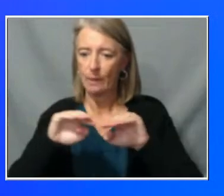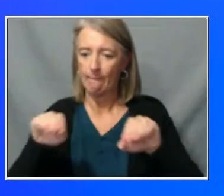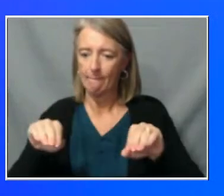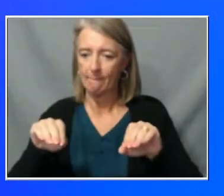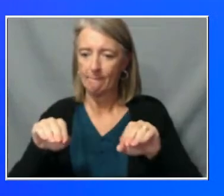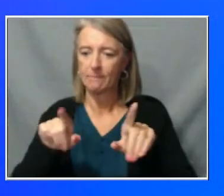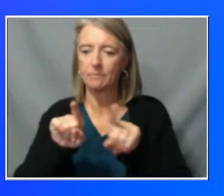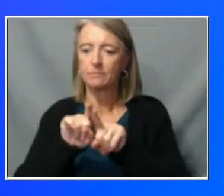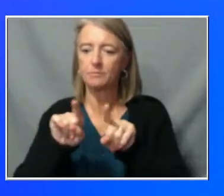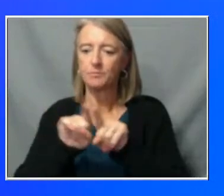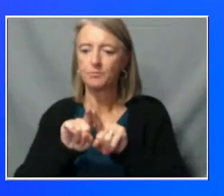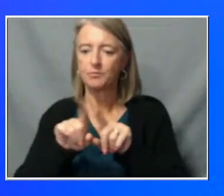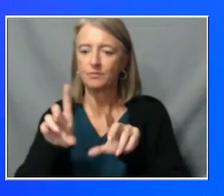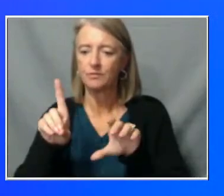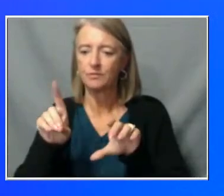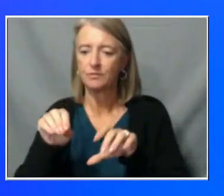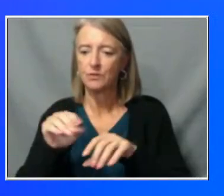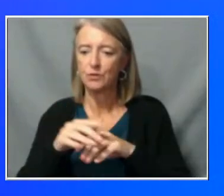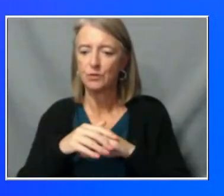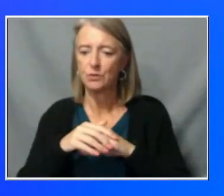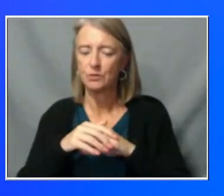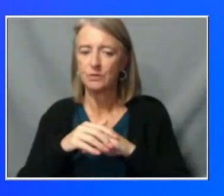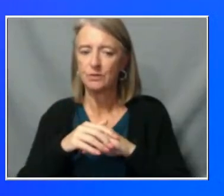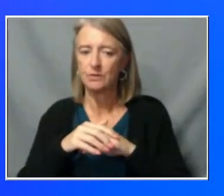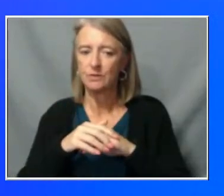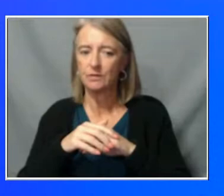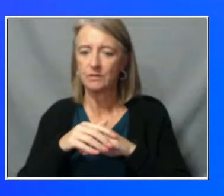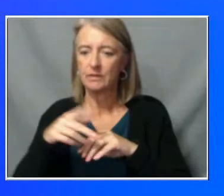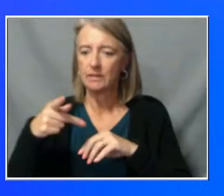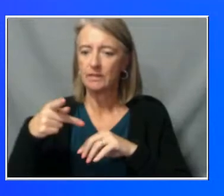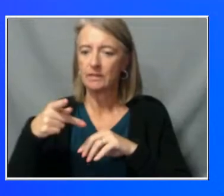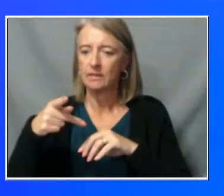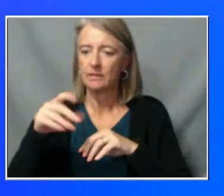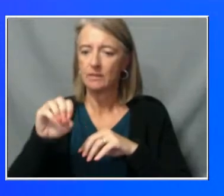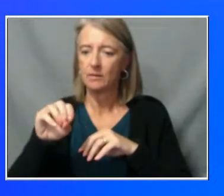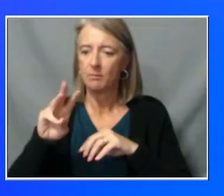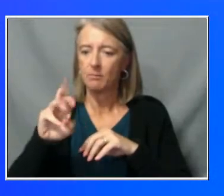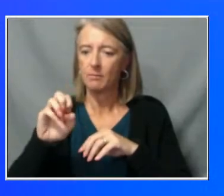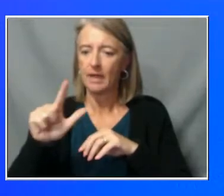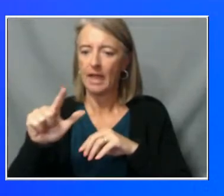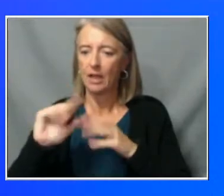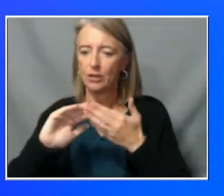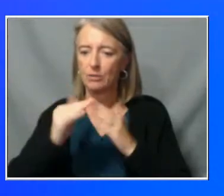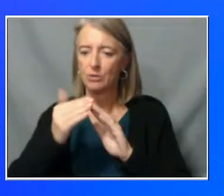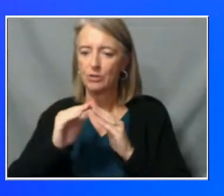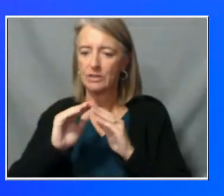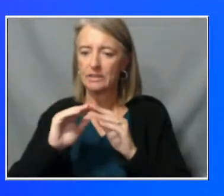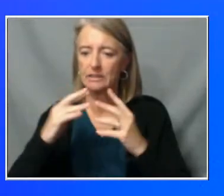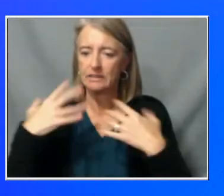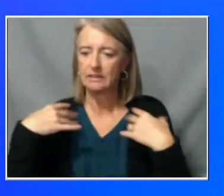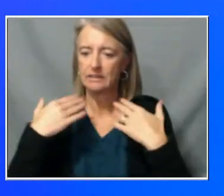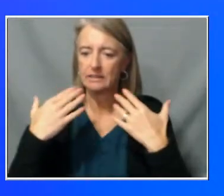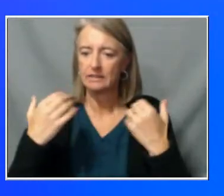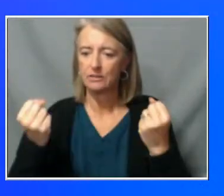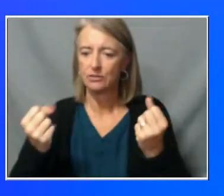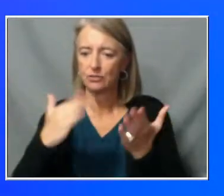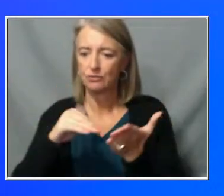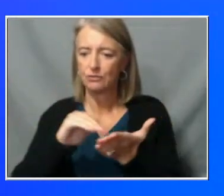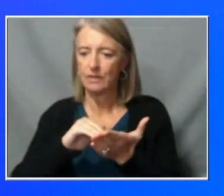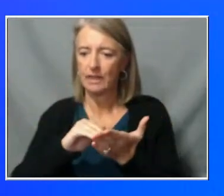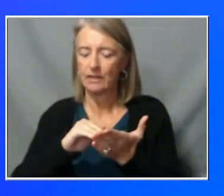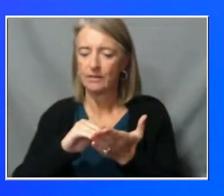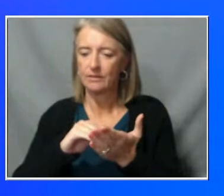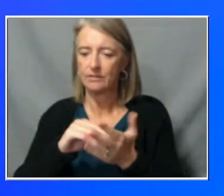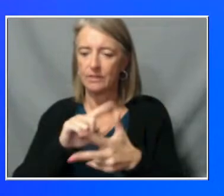do at the Powell Community Center, an activity called Health Benefits, which is all three